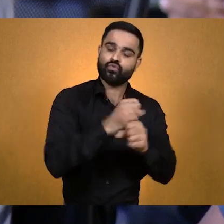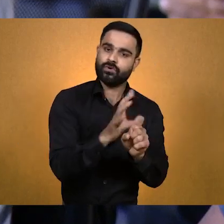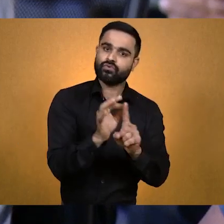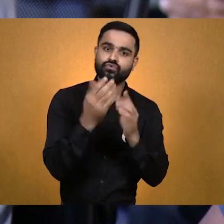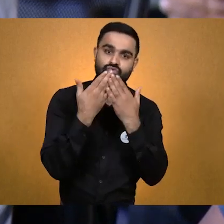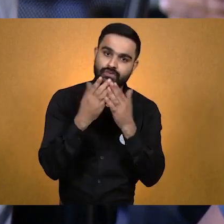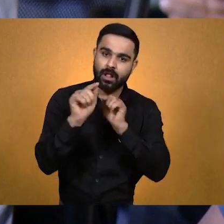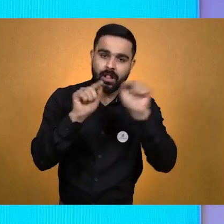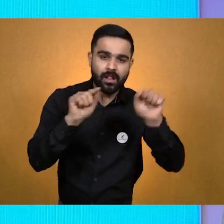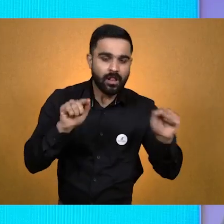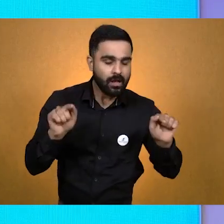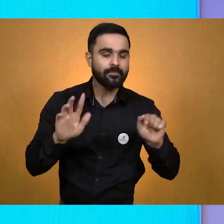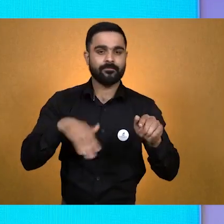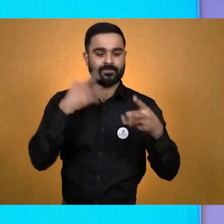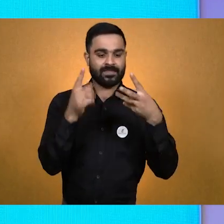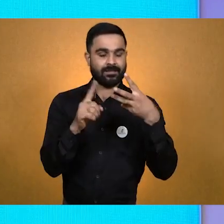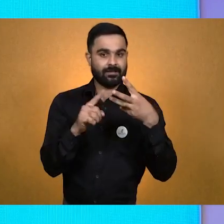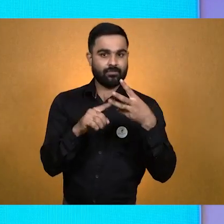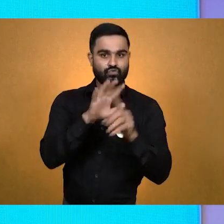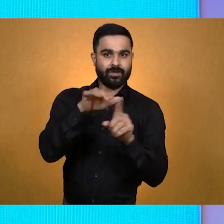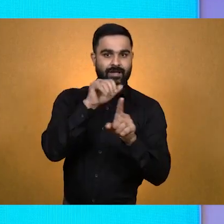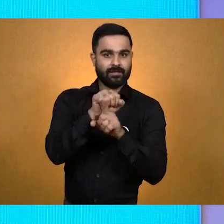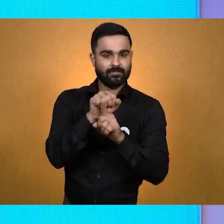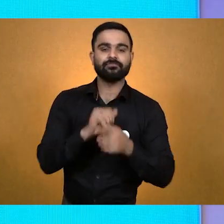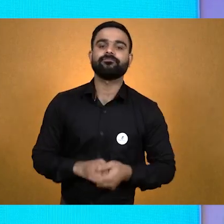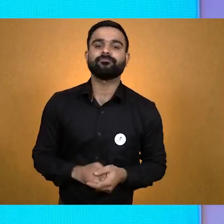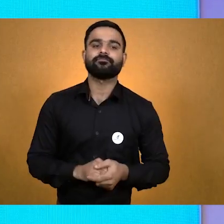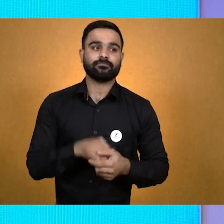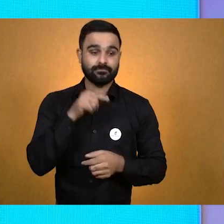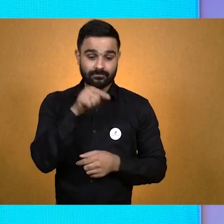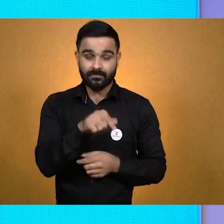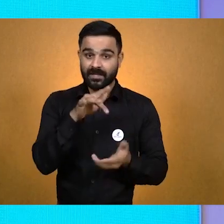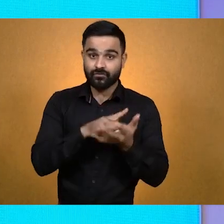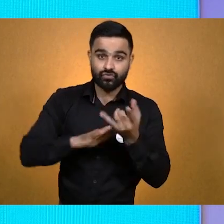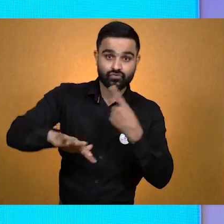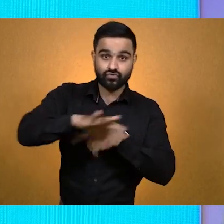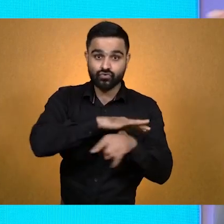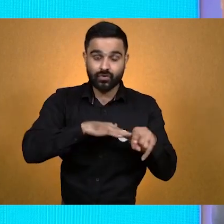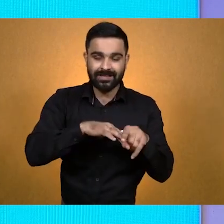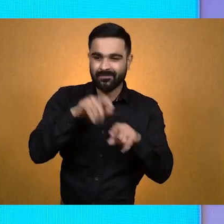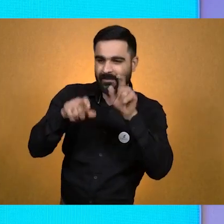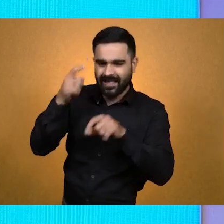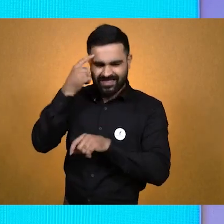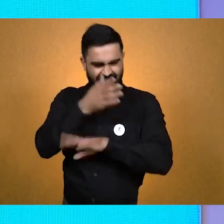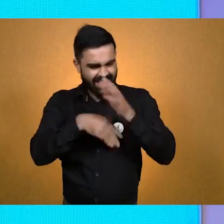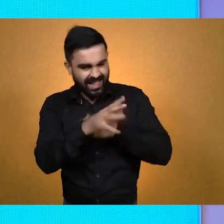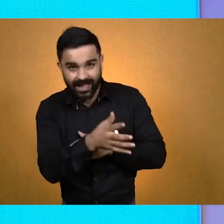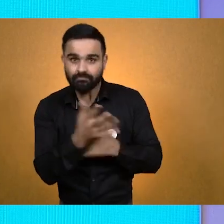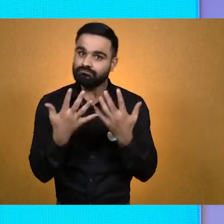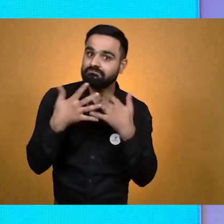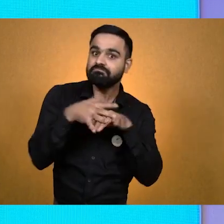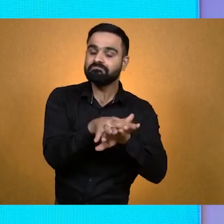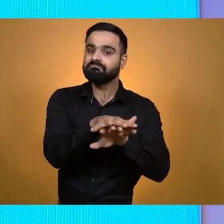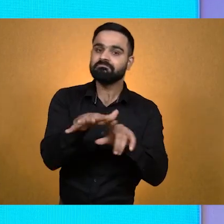the schools. And then the third is the culture. And this is where the social stigmas, having that kind of an inclusive culture